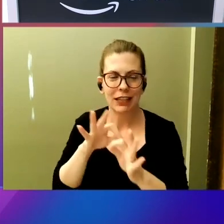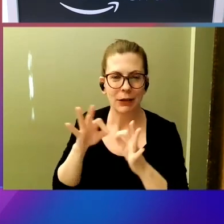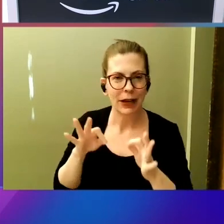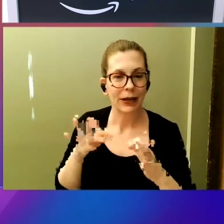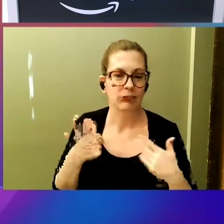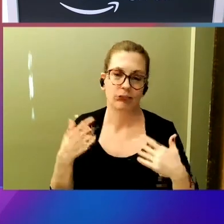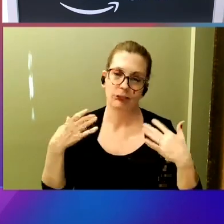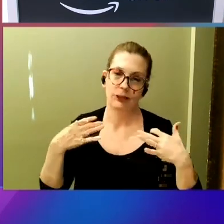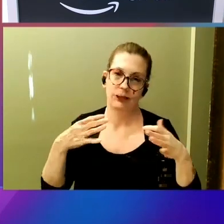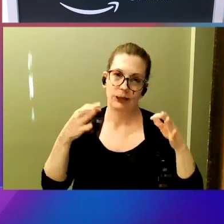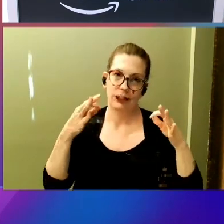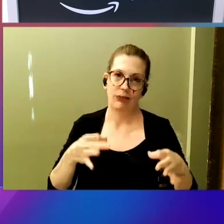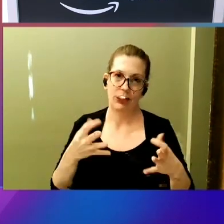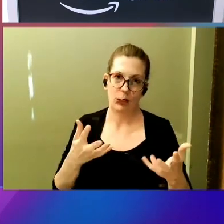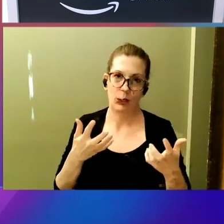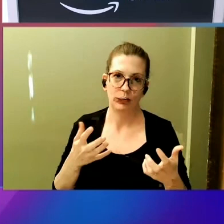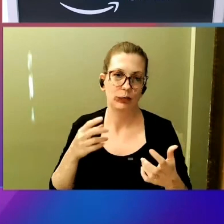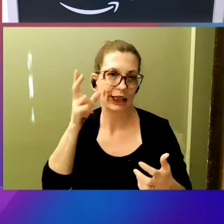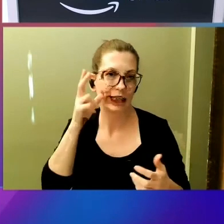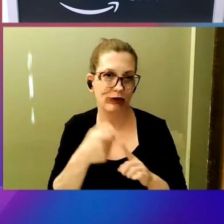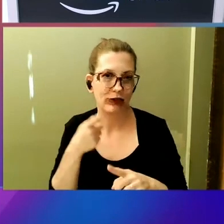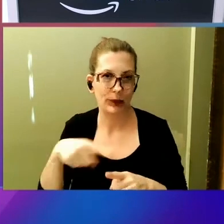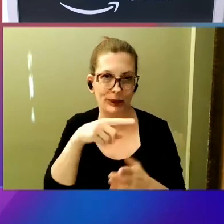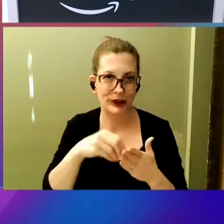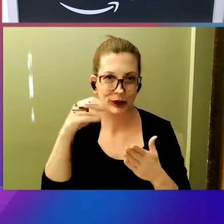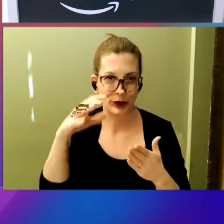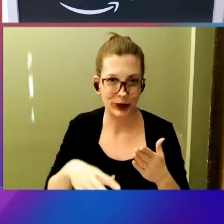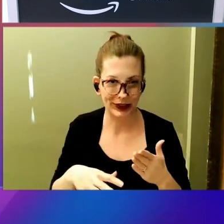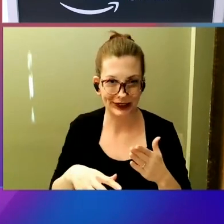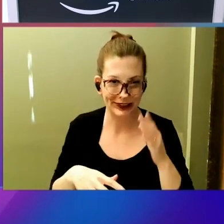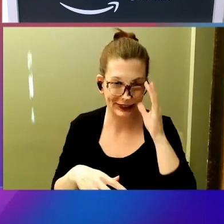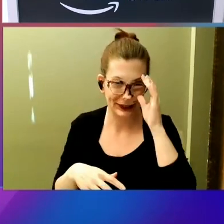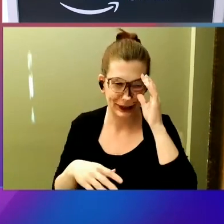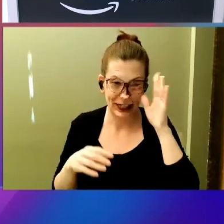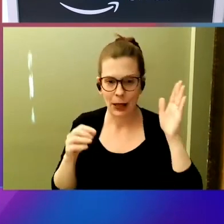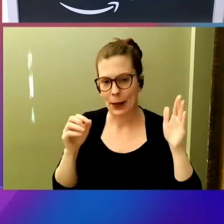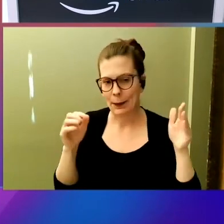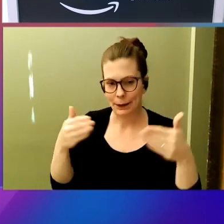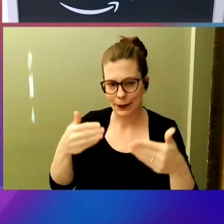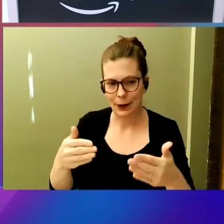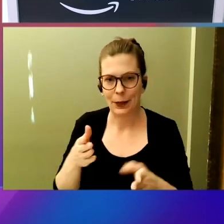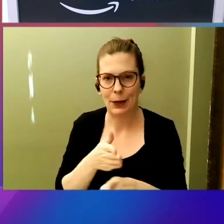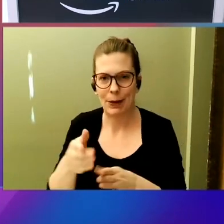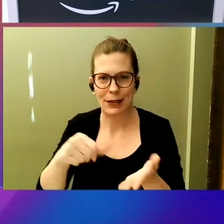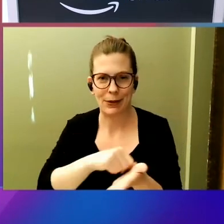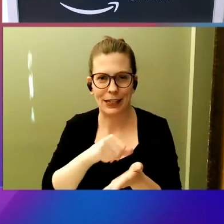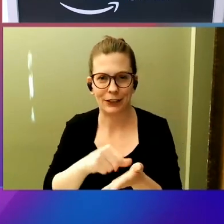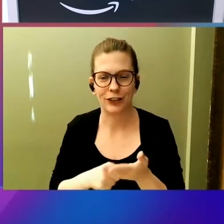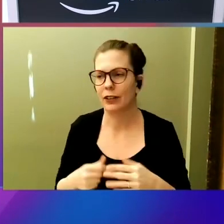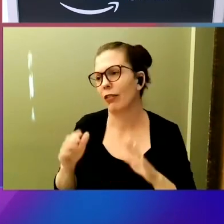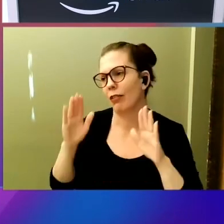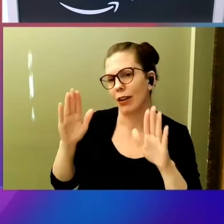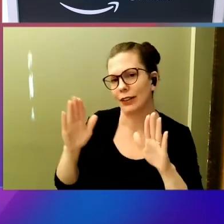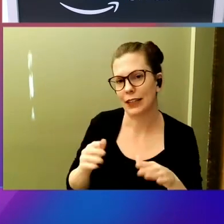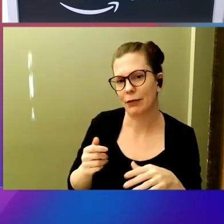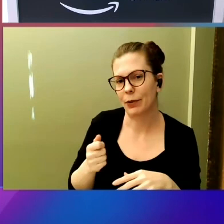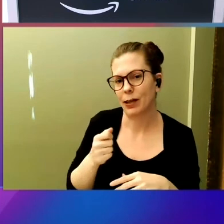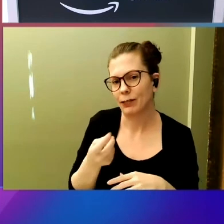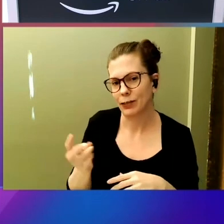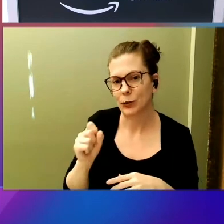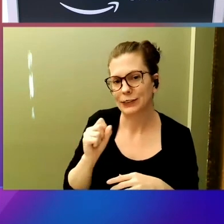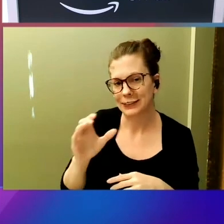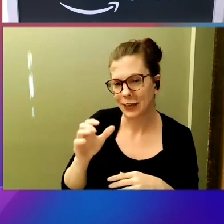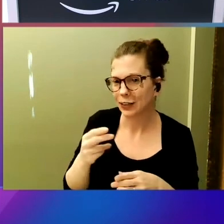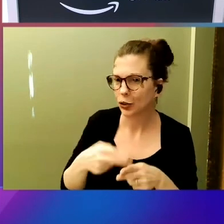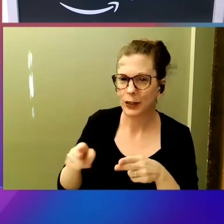hear from students. And back to the main page. That's awesome. So we have a couple more seconds. So to quickly recap, this